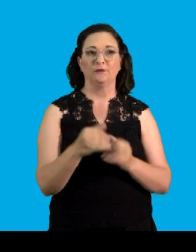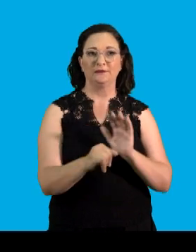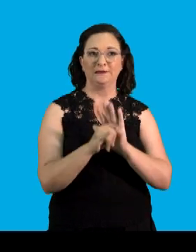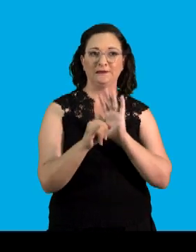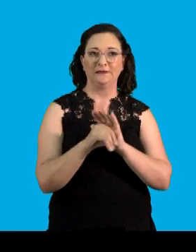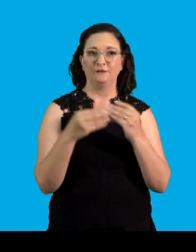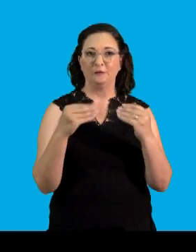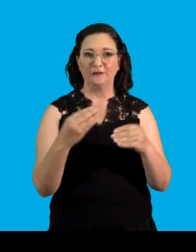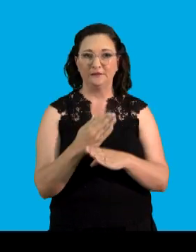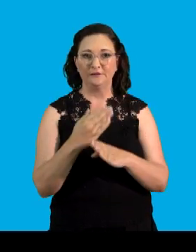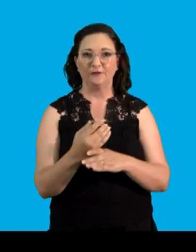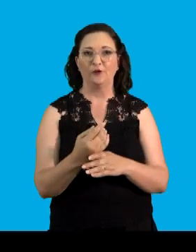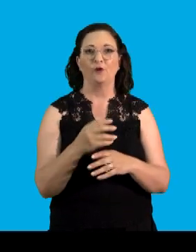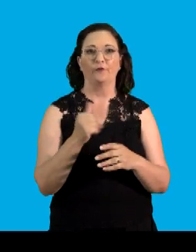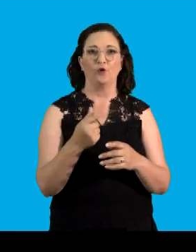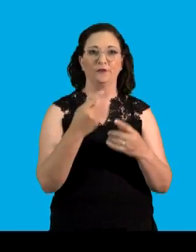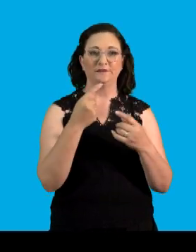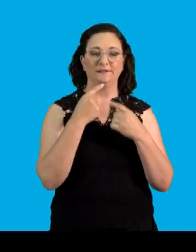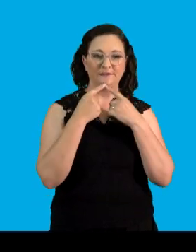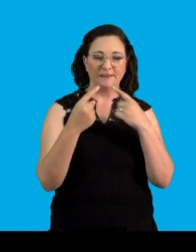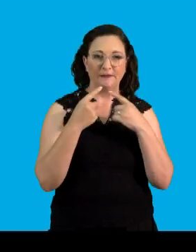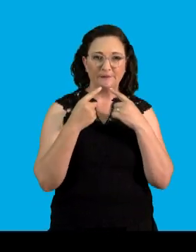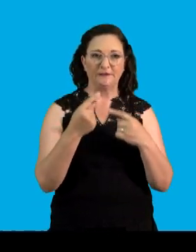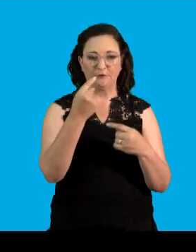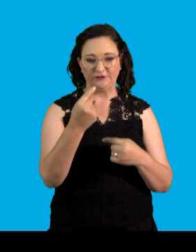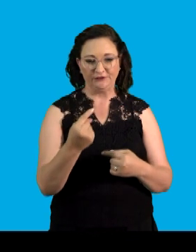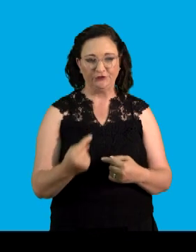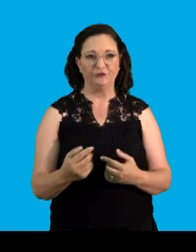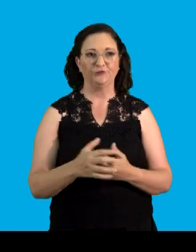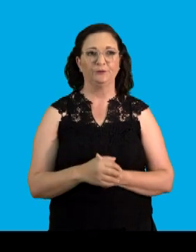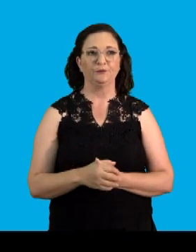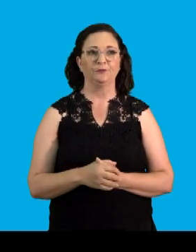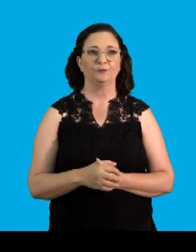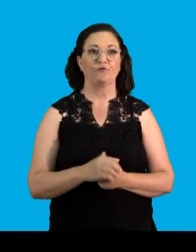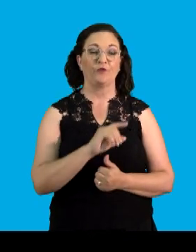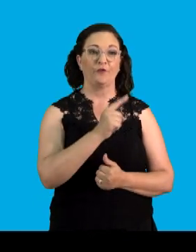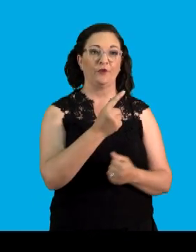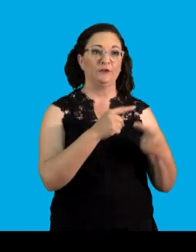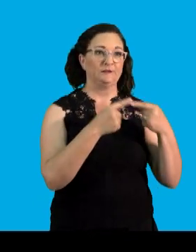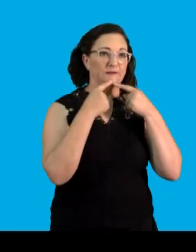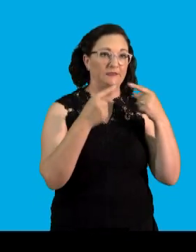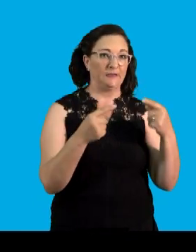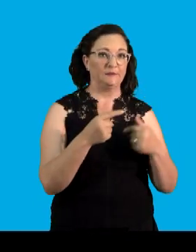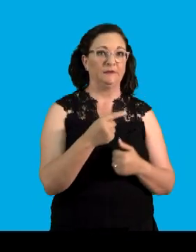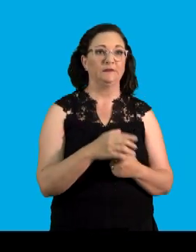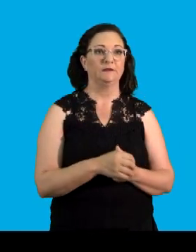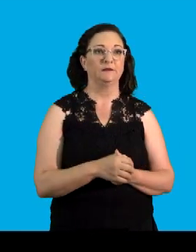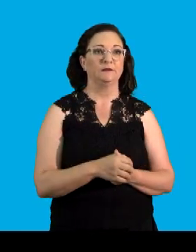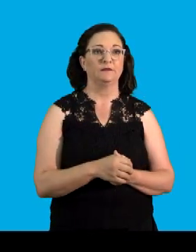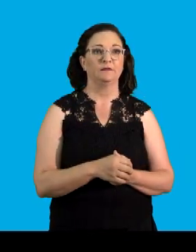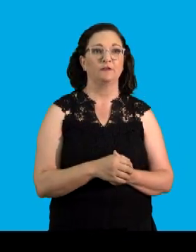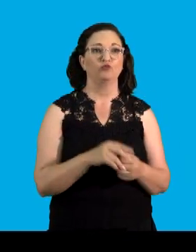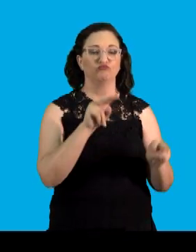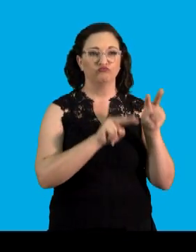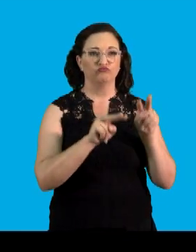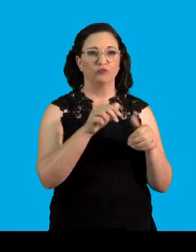business function in each statement below. Right, so here's the first statement. It says